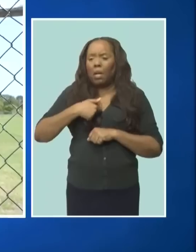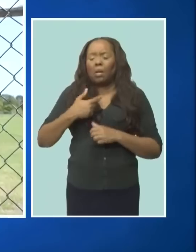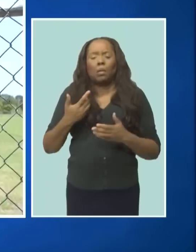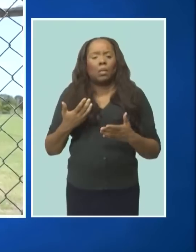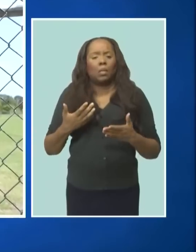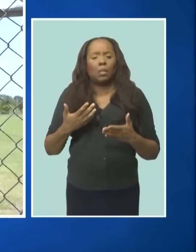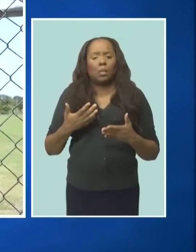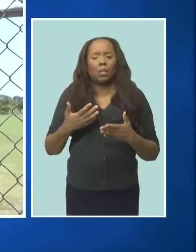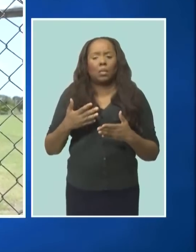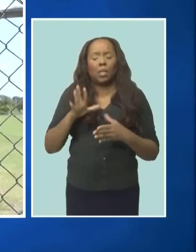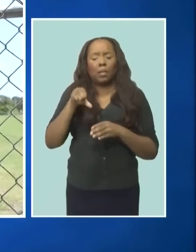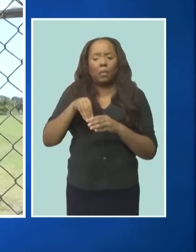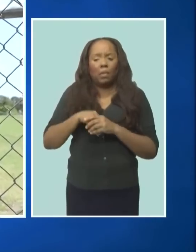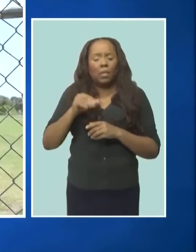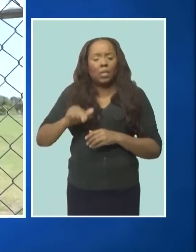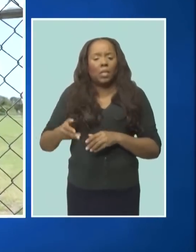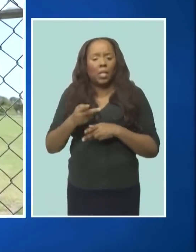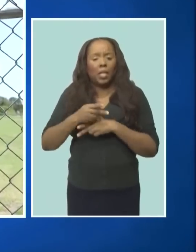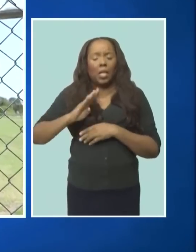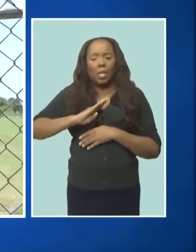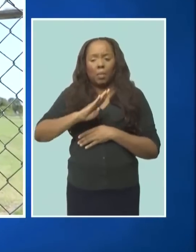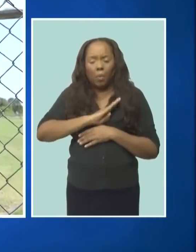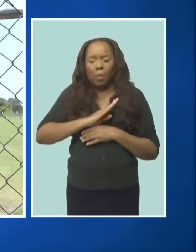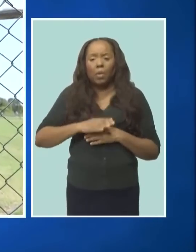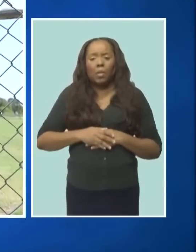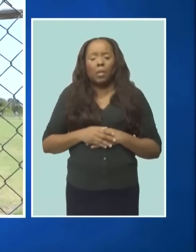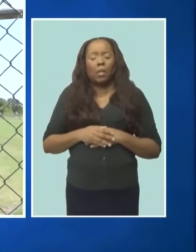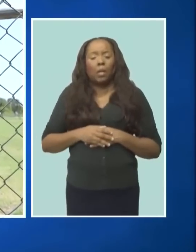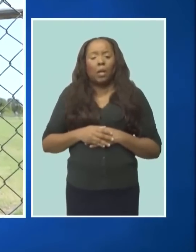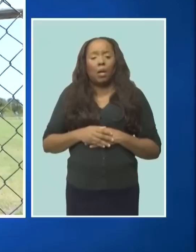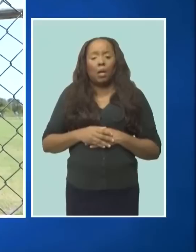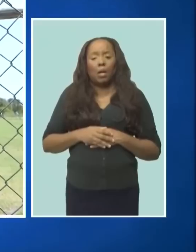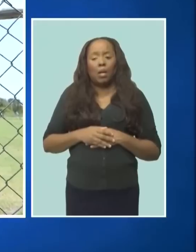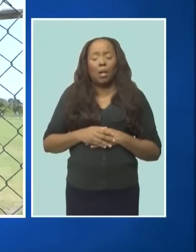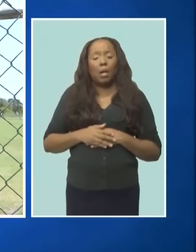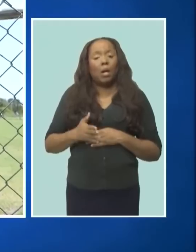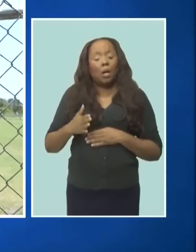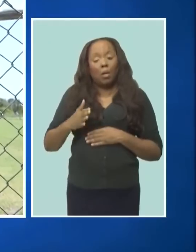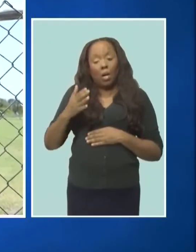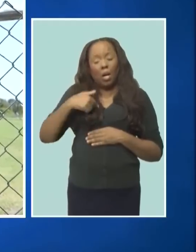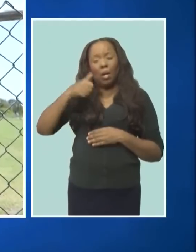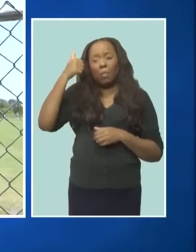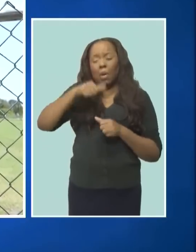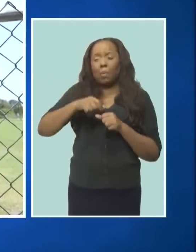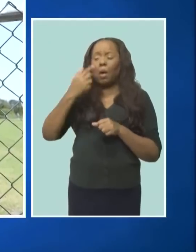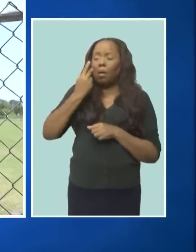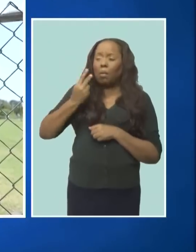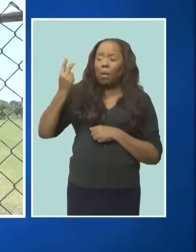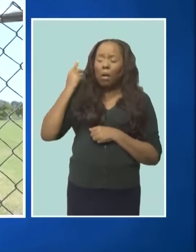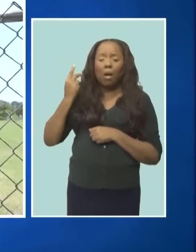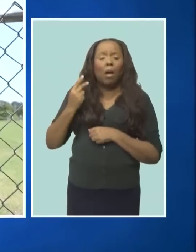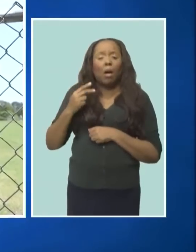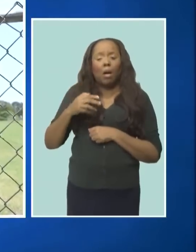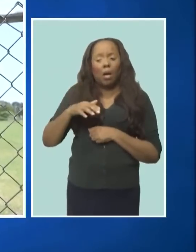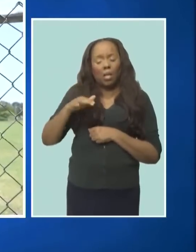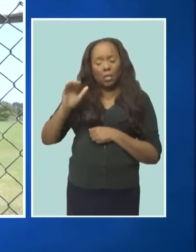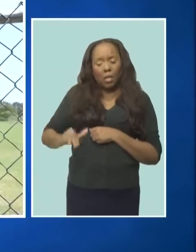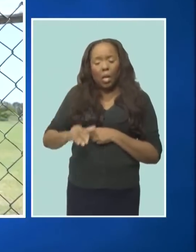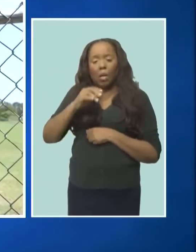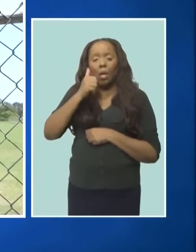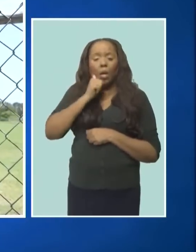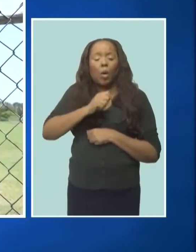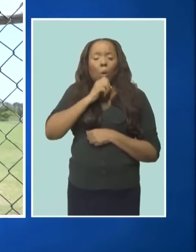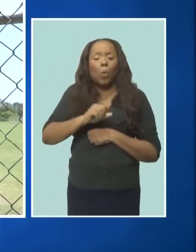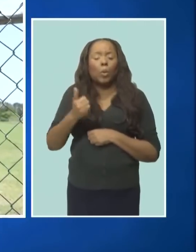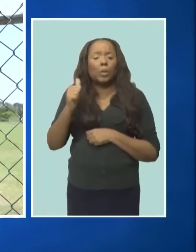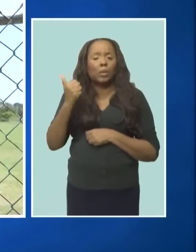10. Her case was called, she was a grown woman with children, and what they see as an adult is completely different from the child that is abused. So we need to get the